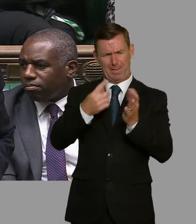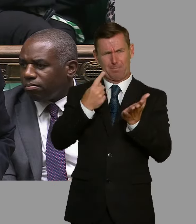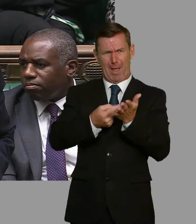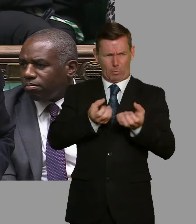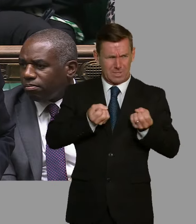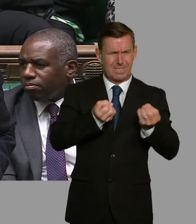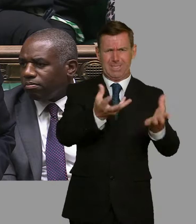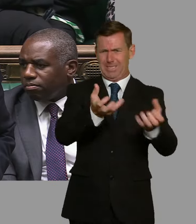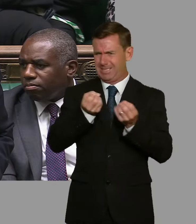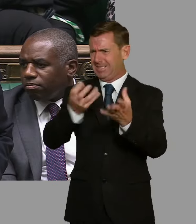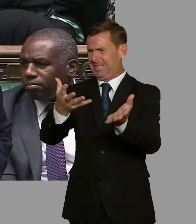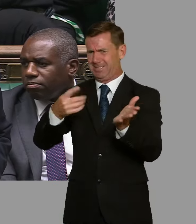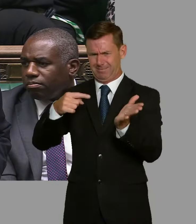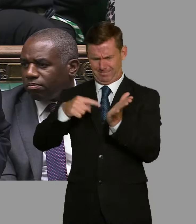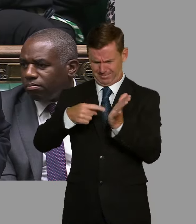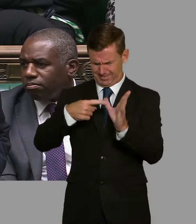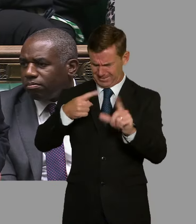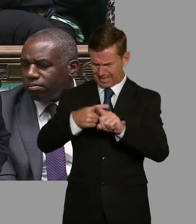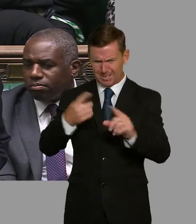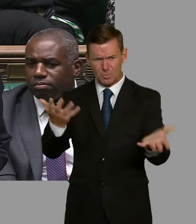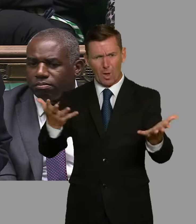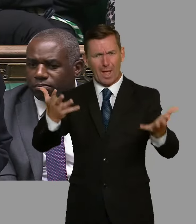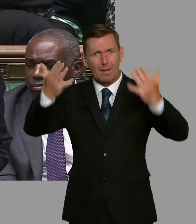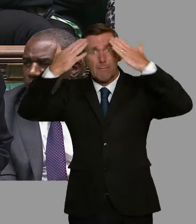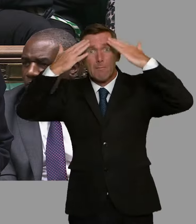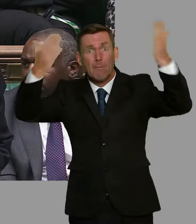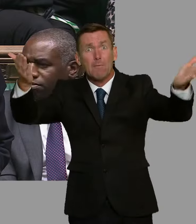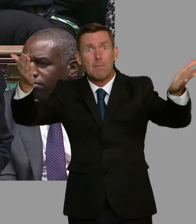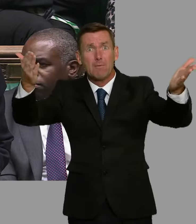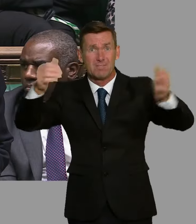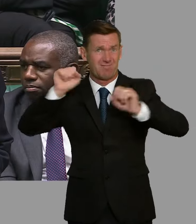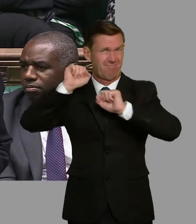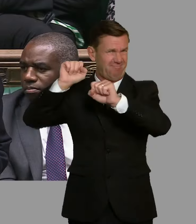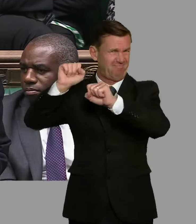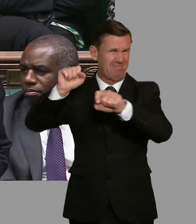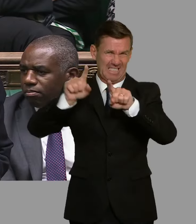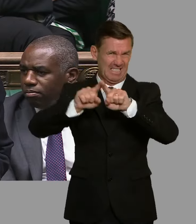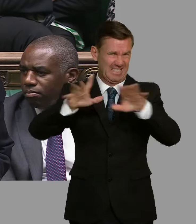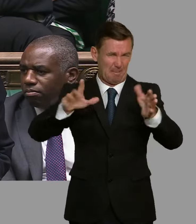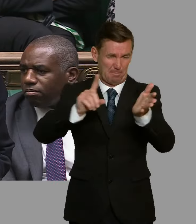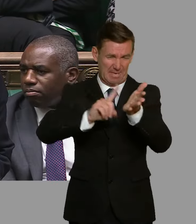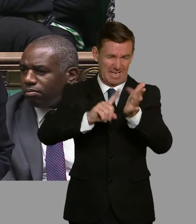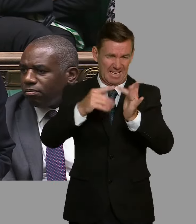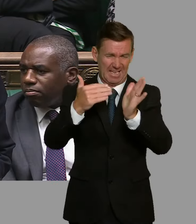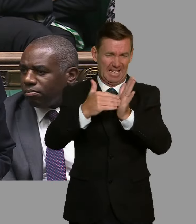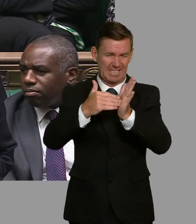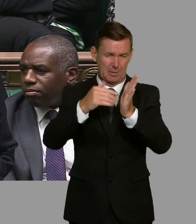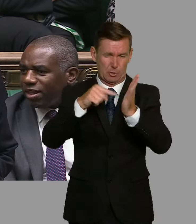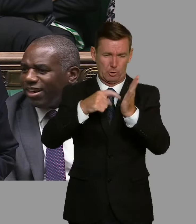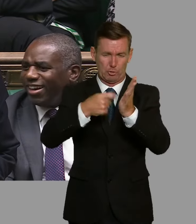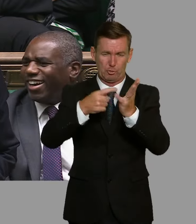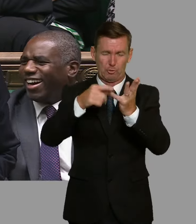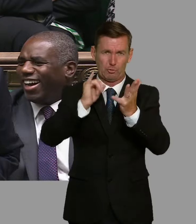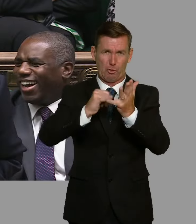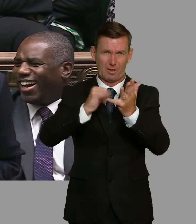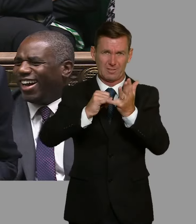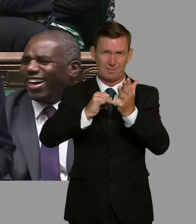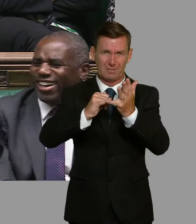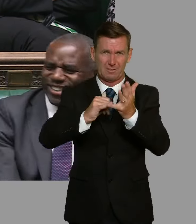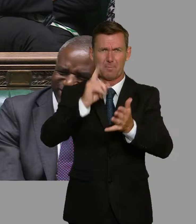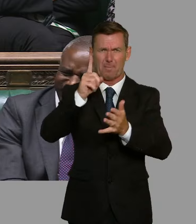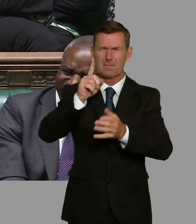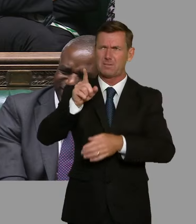Liz Truss all over again. Although, considering I think she was a Conservative member when Liz Truss was leader, she probably